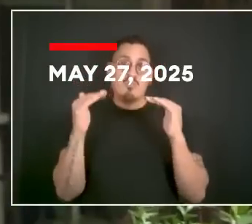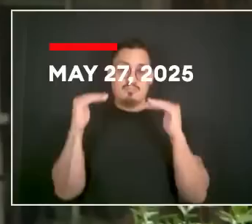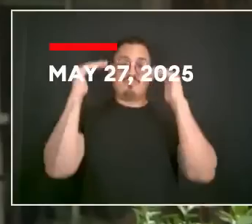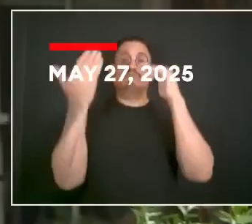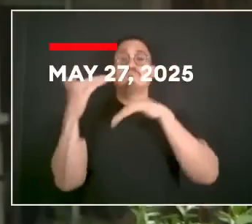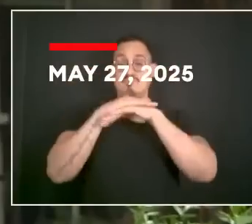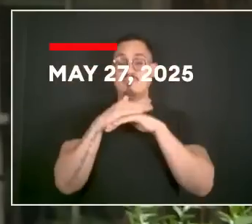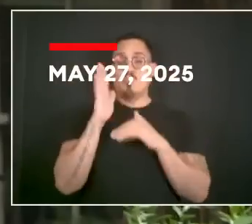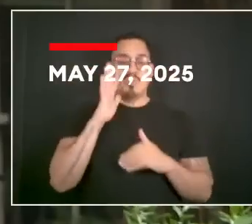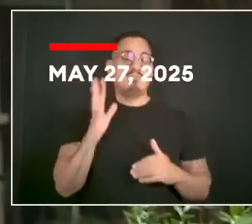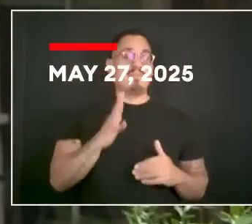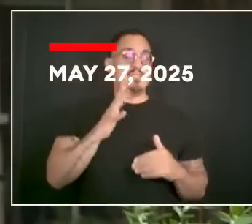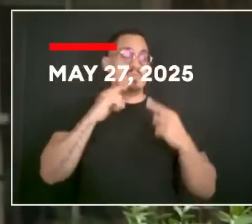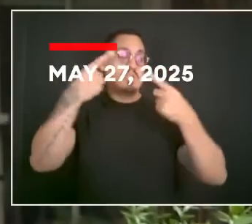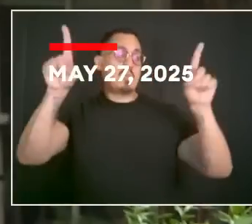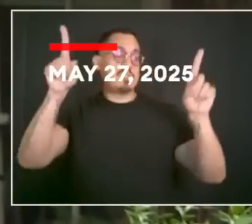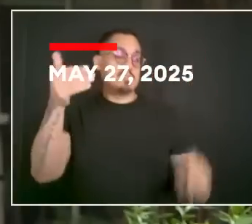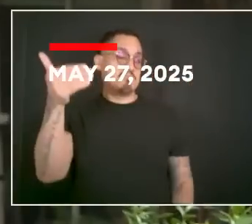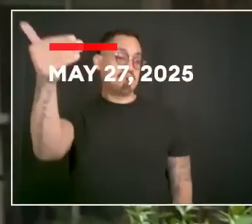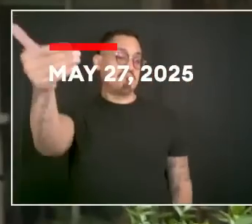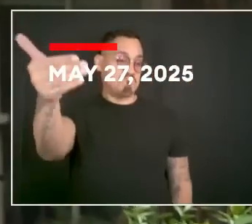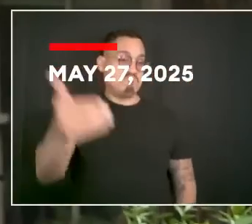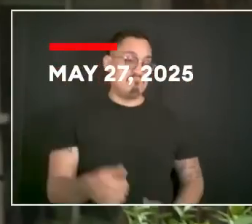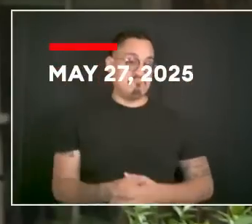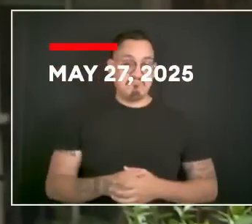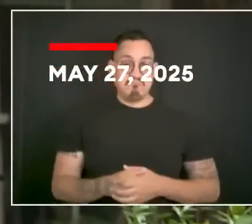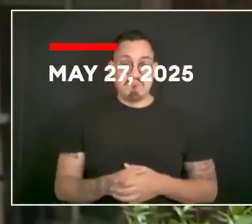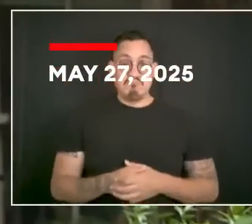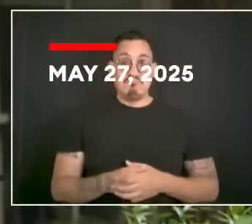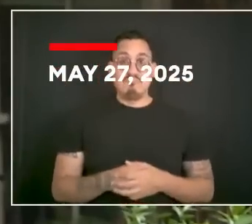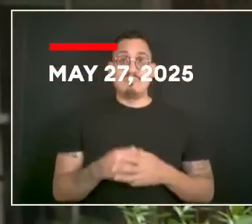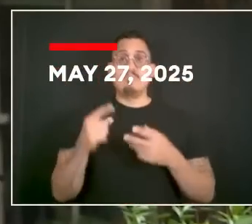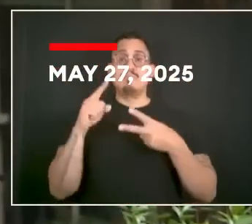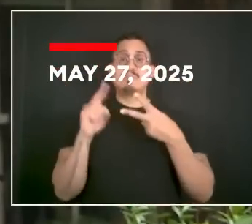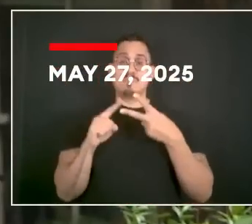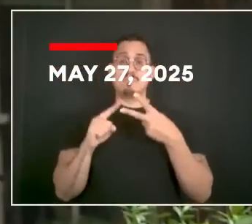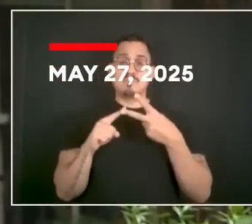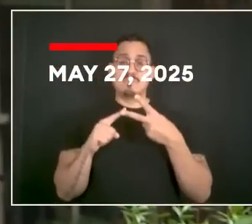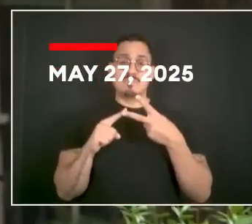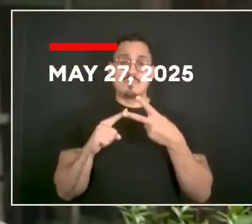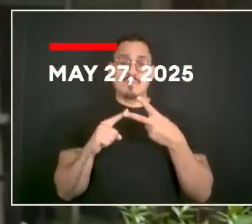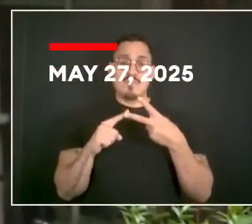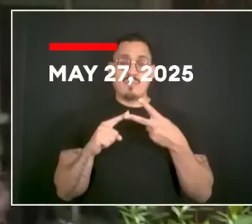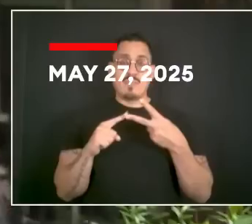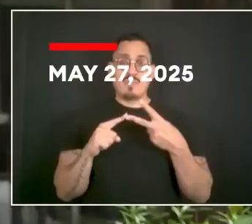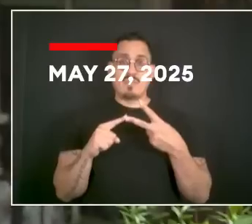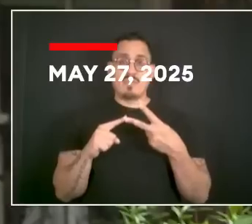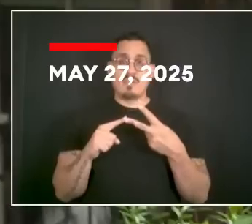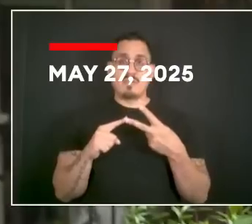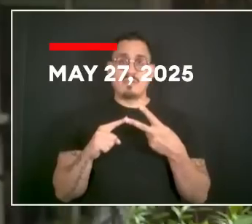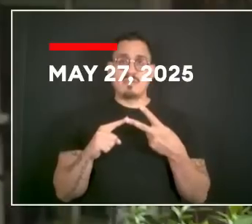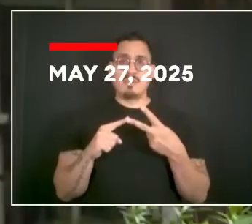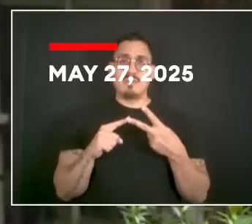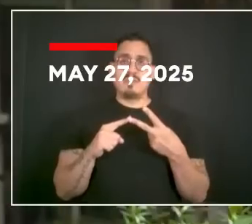announcement. One other question on the bicycle criminalization. Do you feel that's working? There's some Reddits, even bikers are